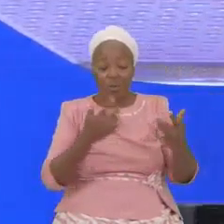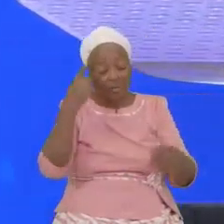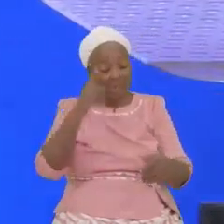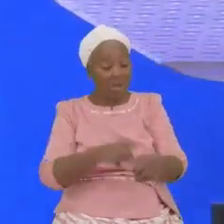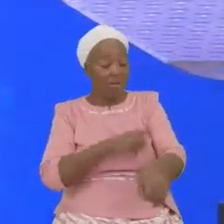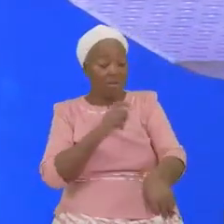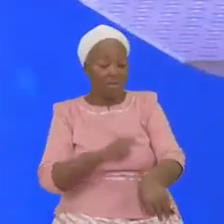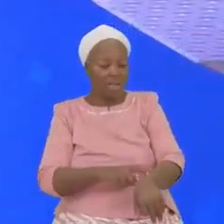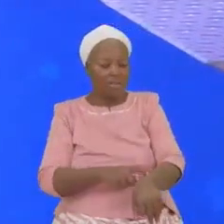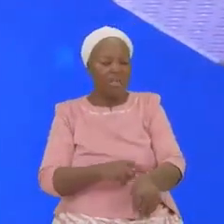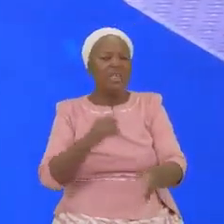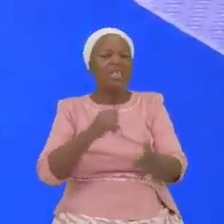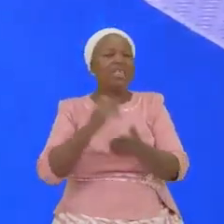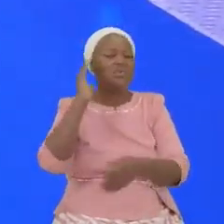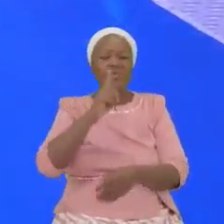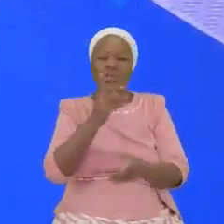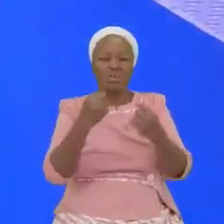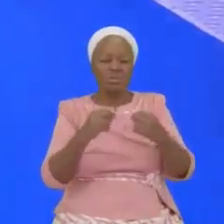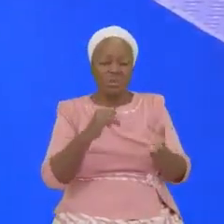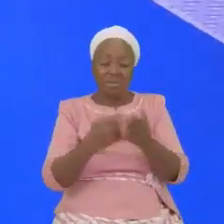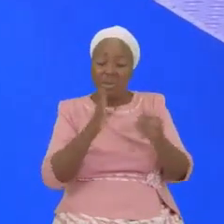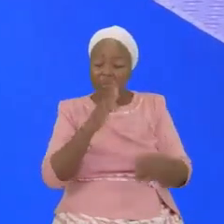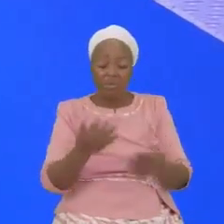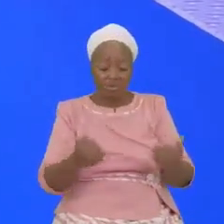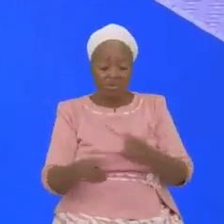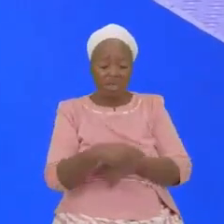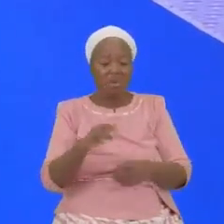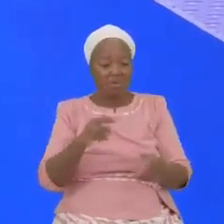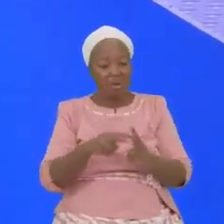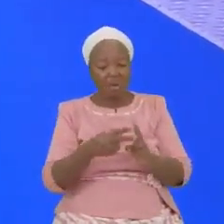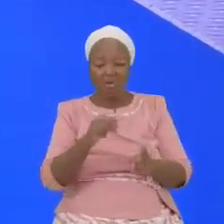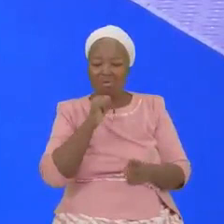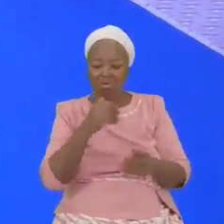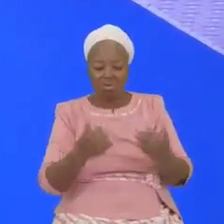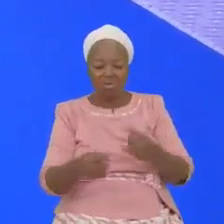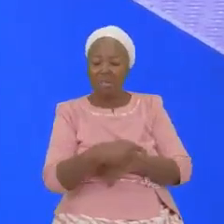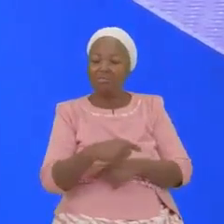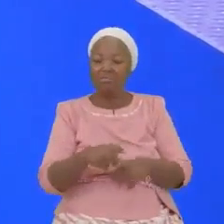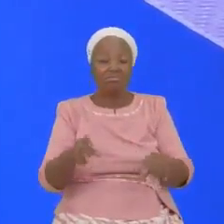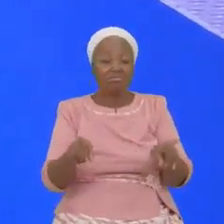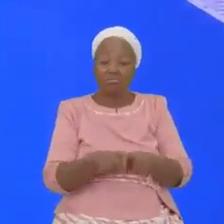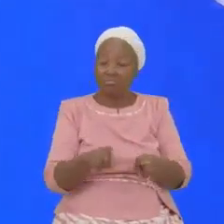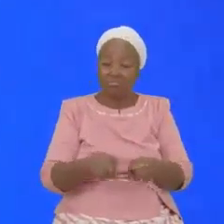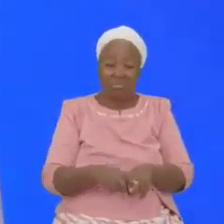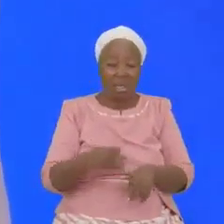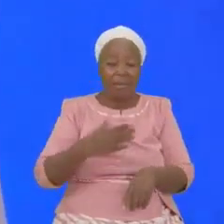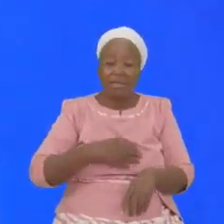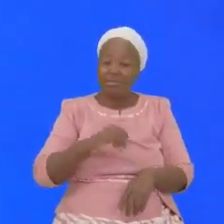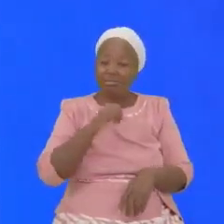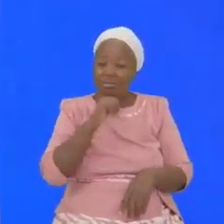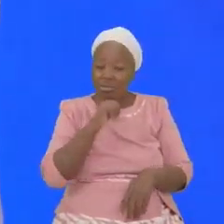may be today, it may not be today. All the same, impatient